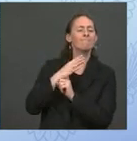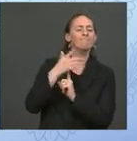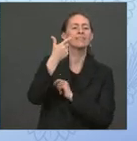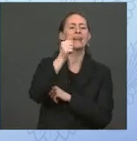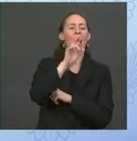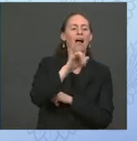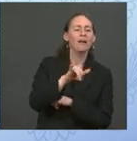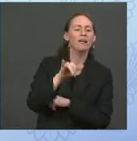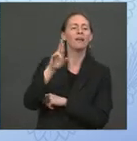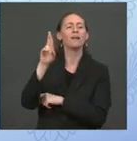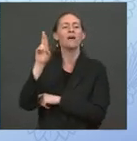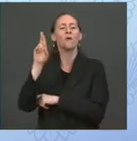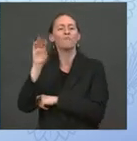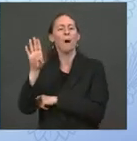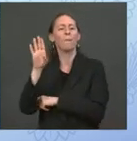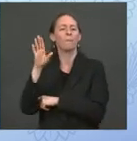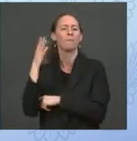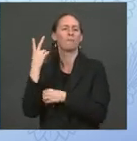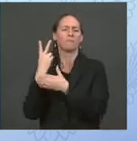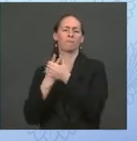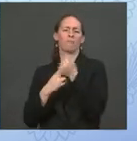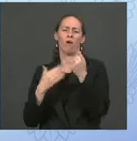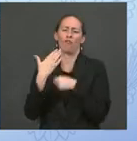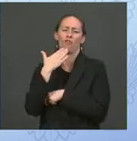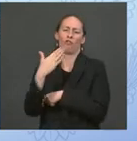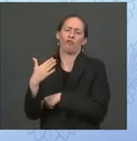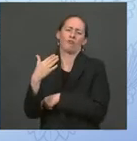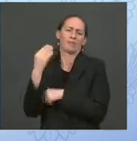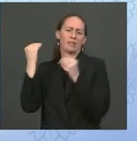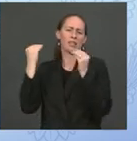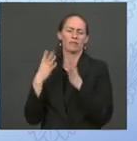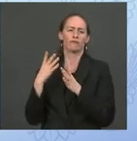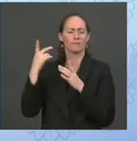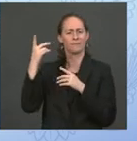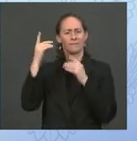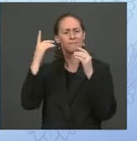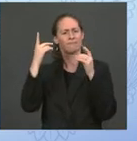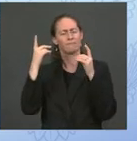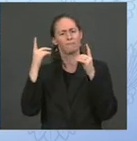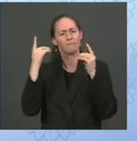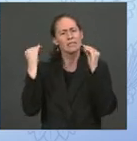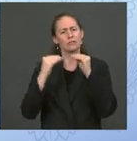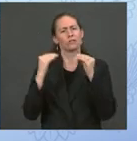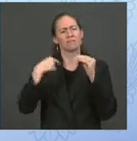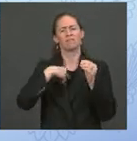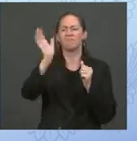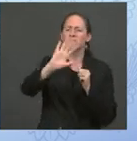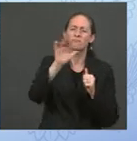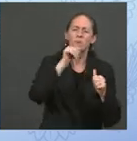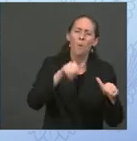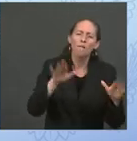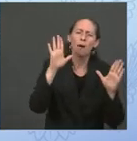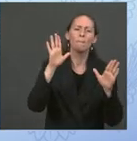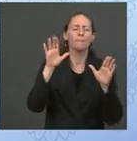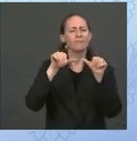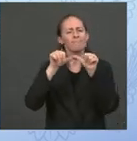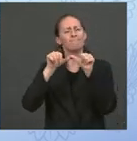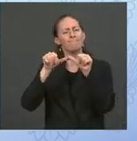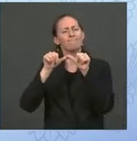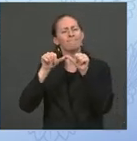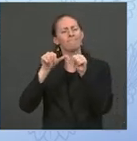me uncover my passion for education and taught me to never quit. More than anything, they helped me believe in